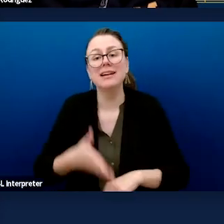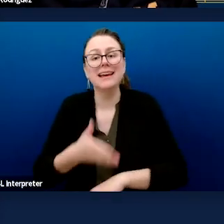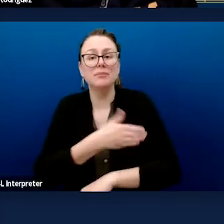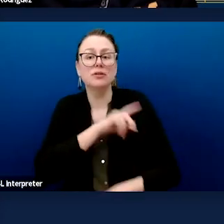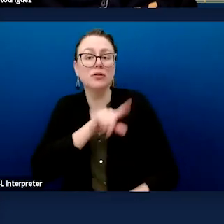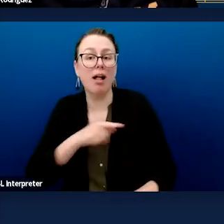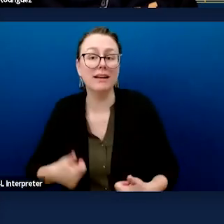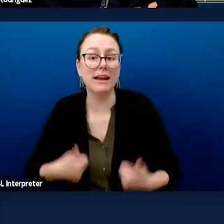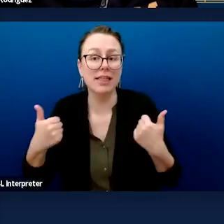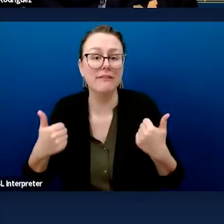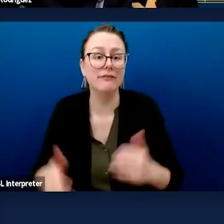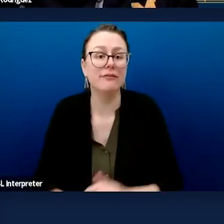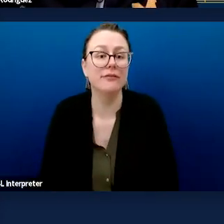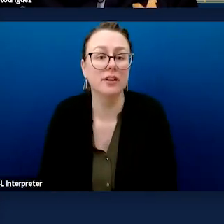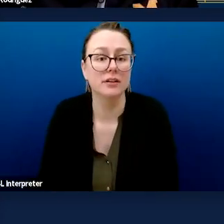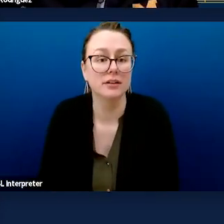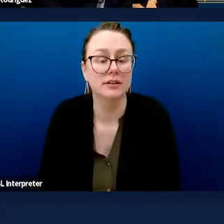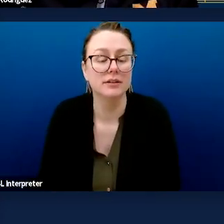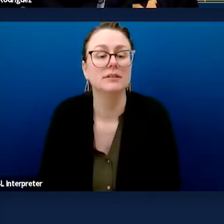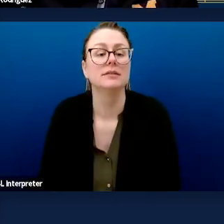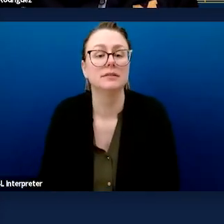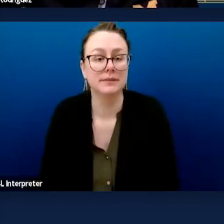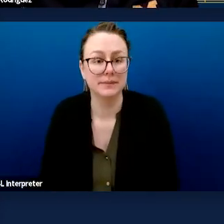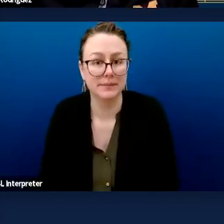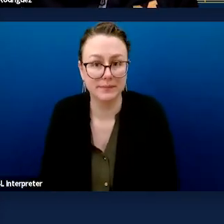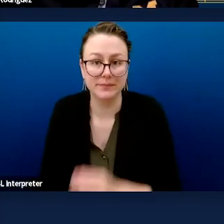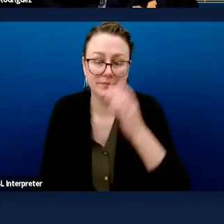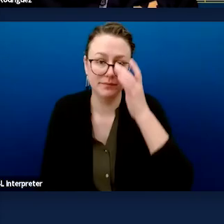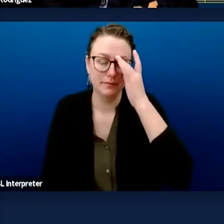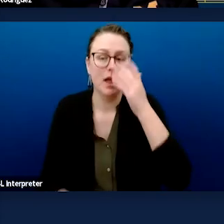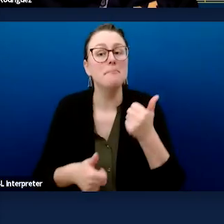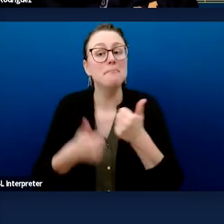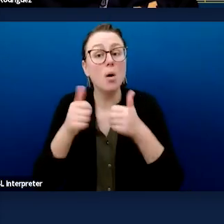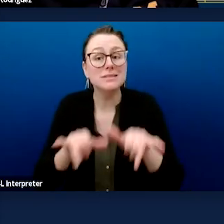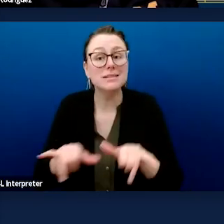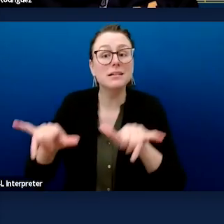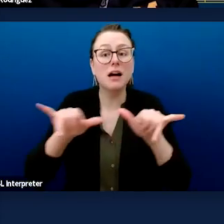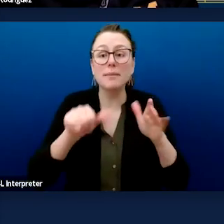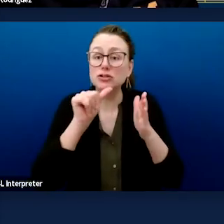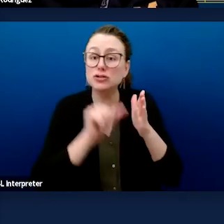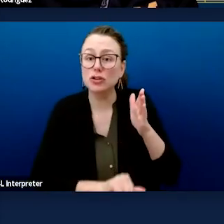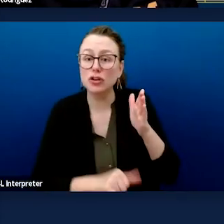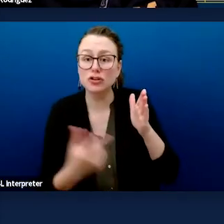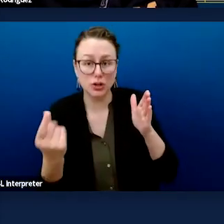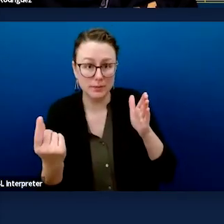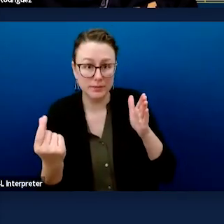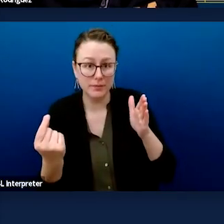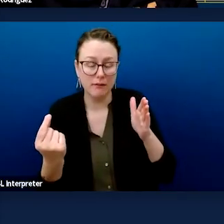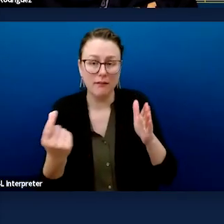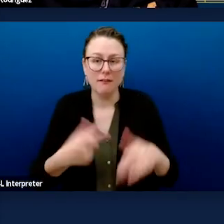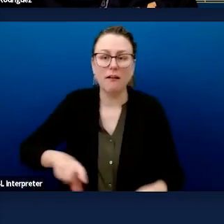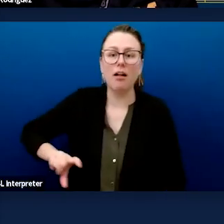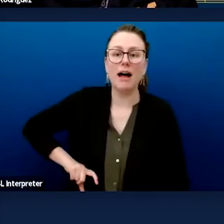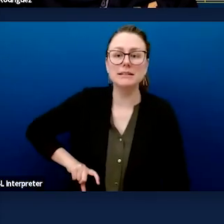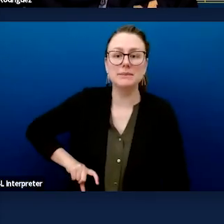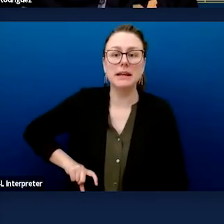life overall. And then the most common surgical intervention to manage neurogenic bowels is